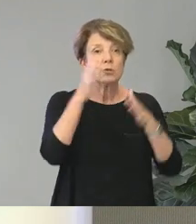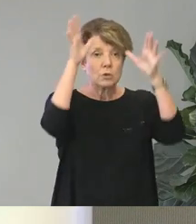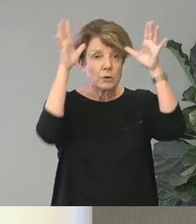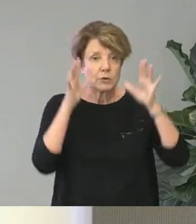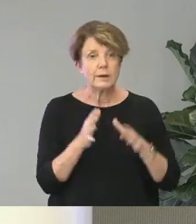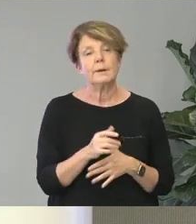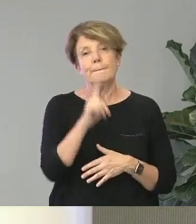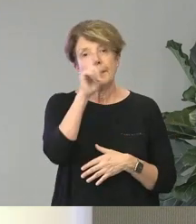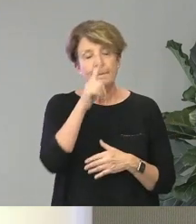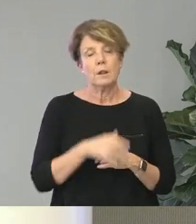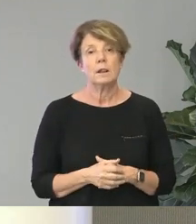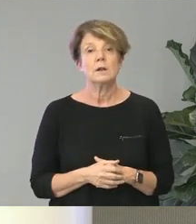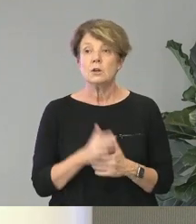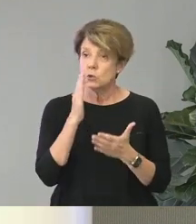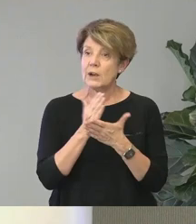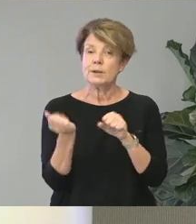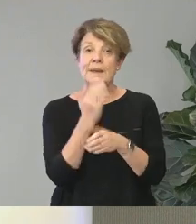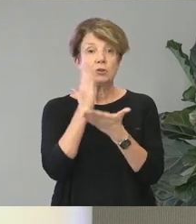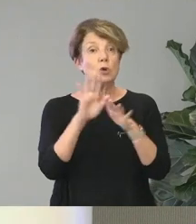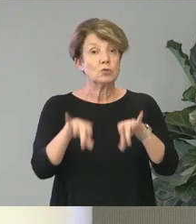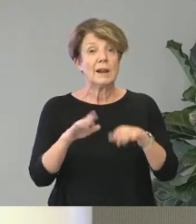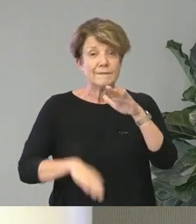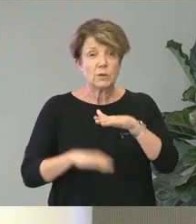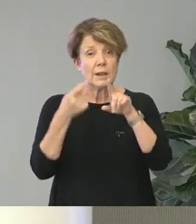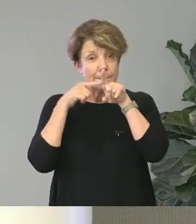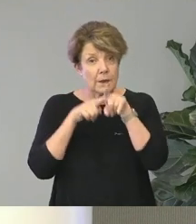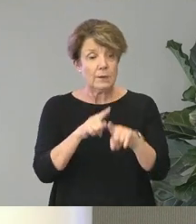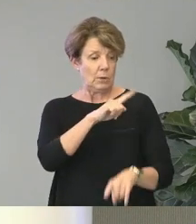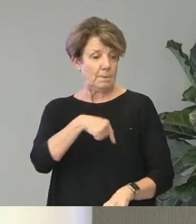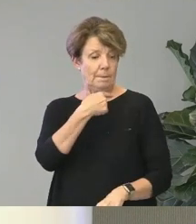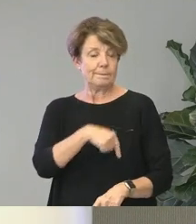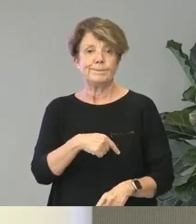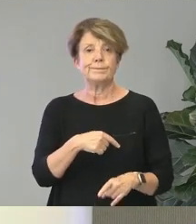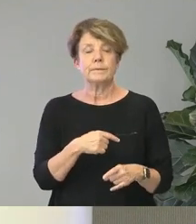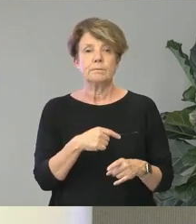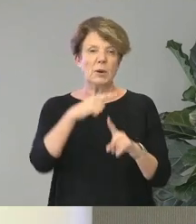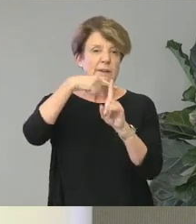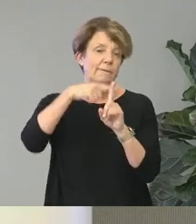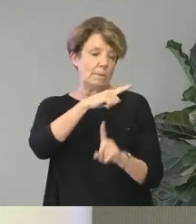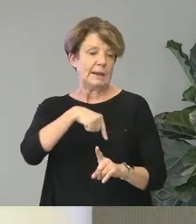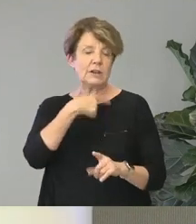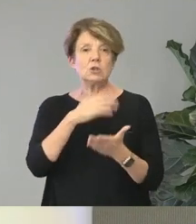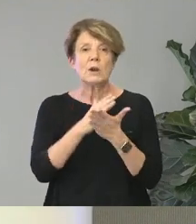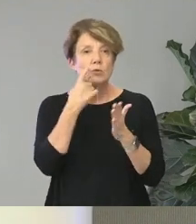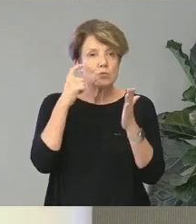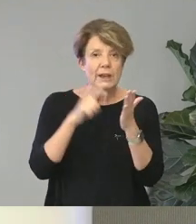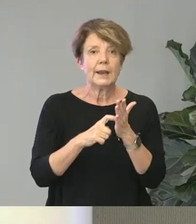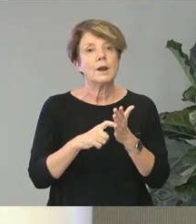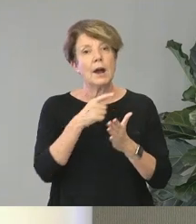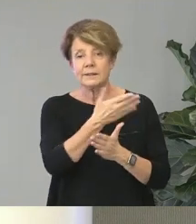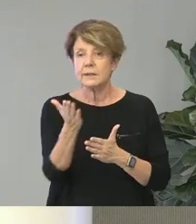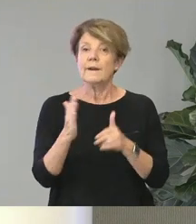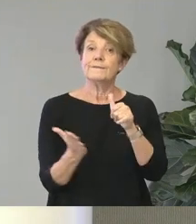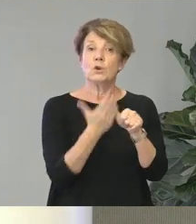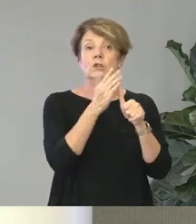to ensure Australia fully complies with the positive obligation to recognise the status of our first